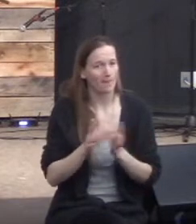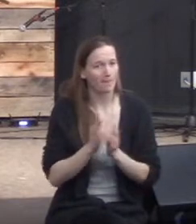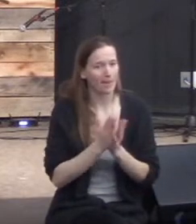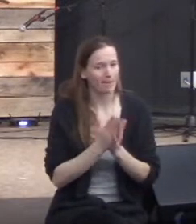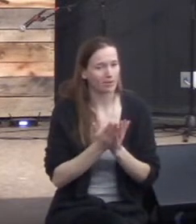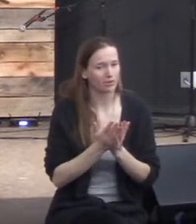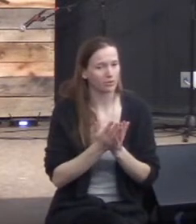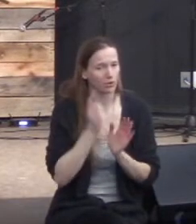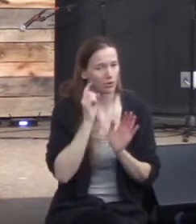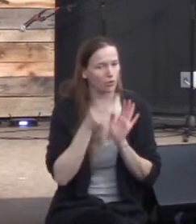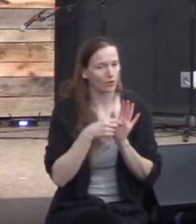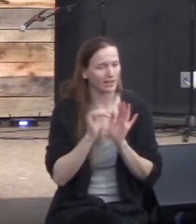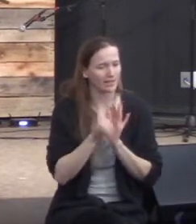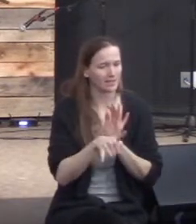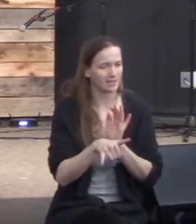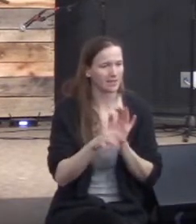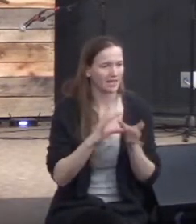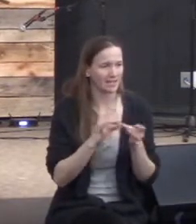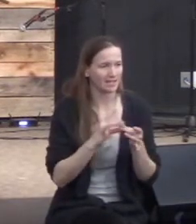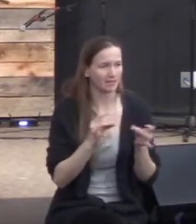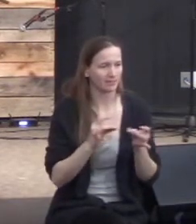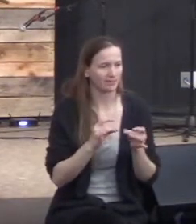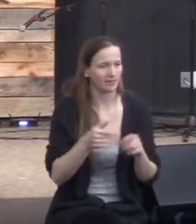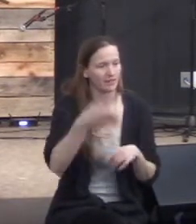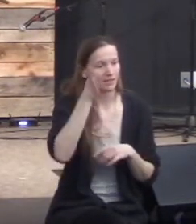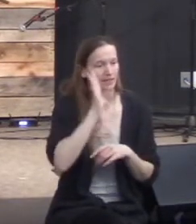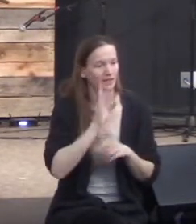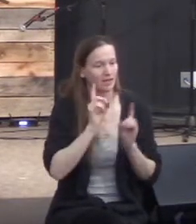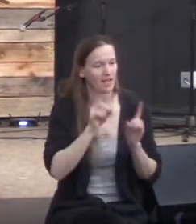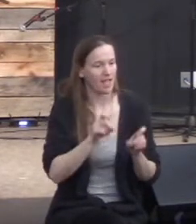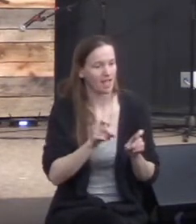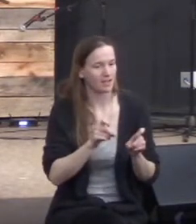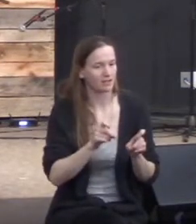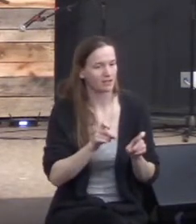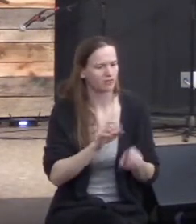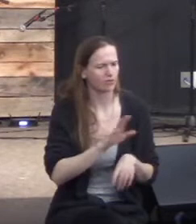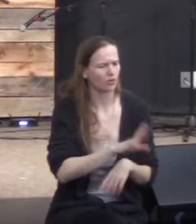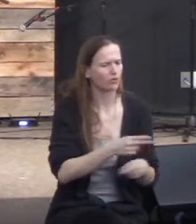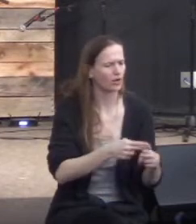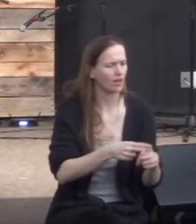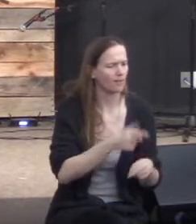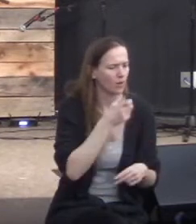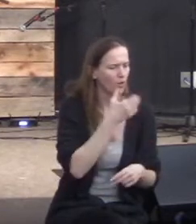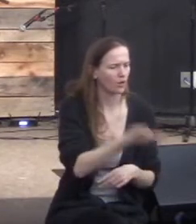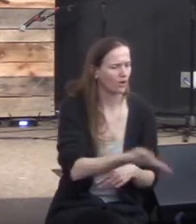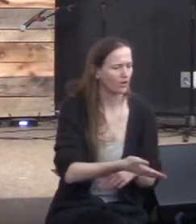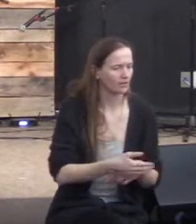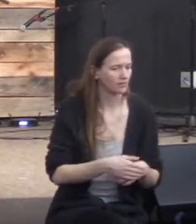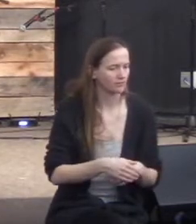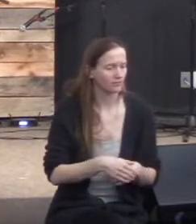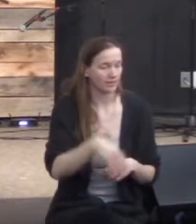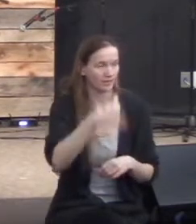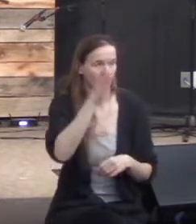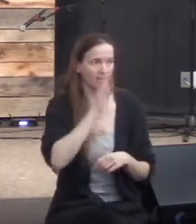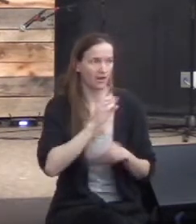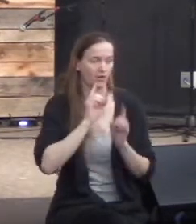God would be asked, what's your name? Who are you? God would